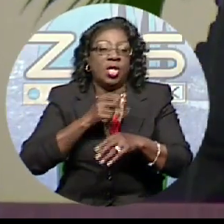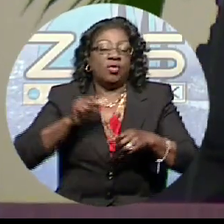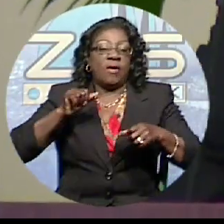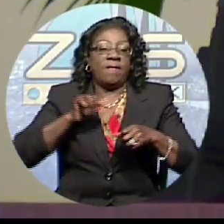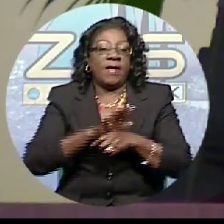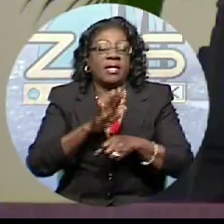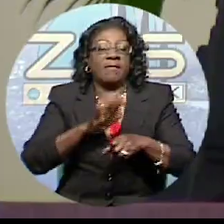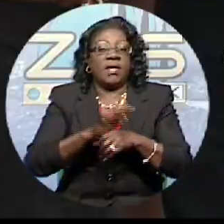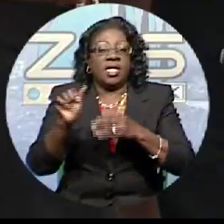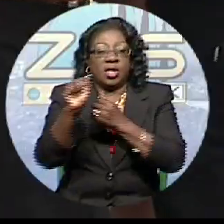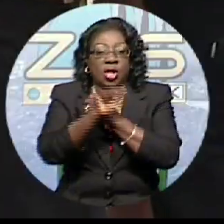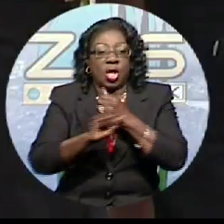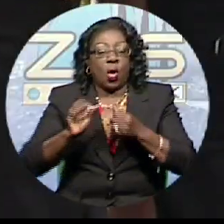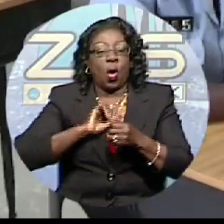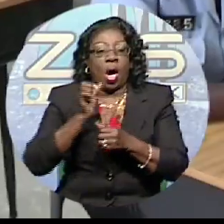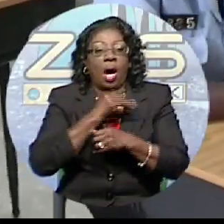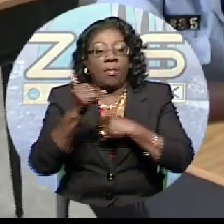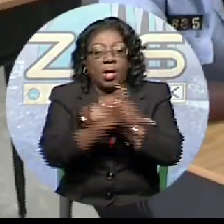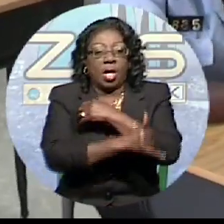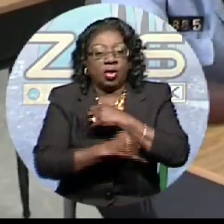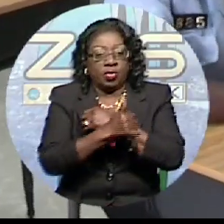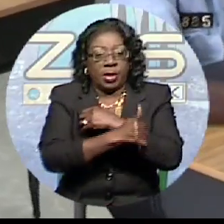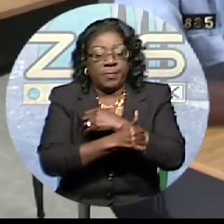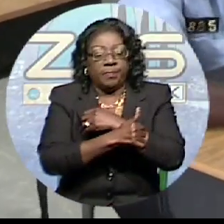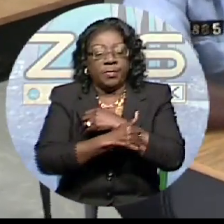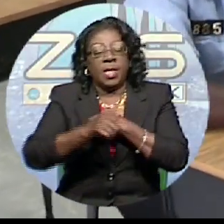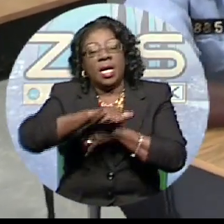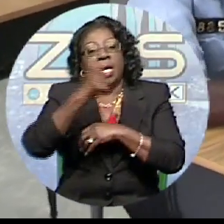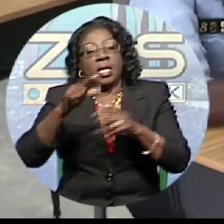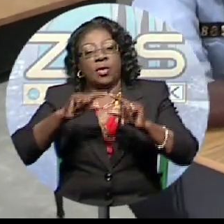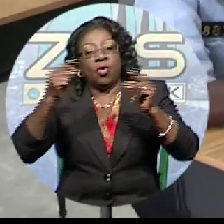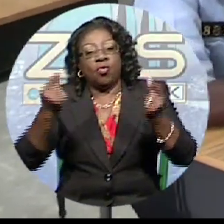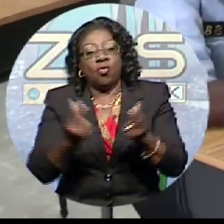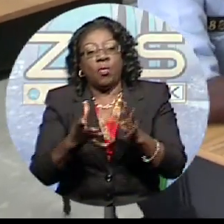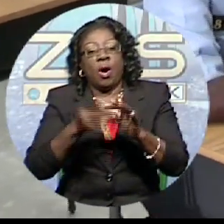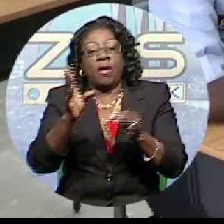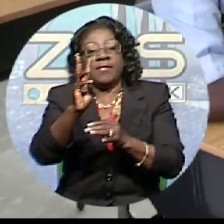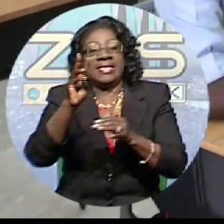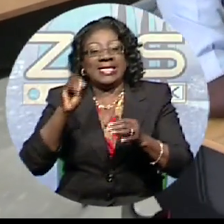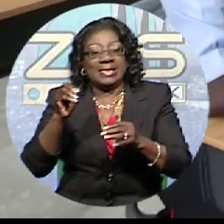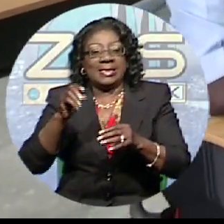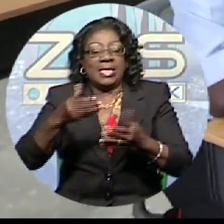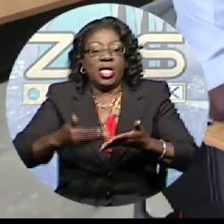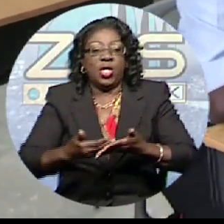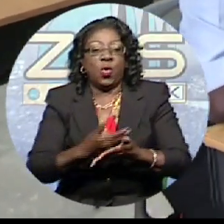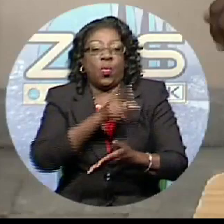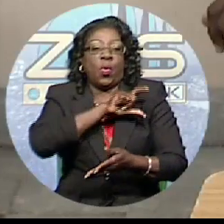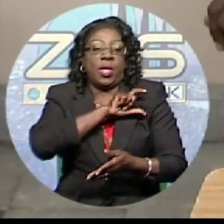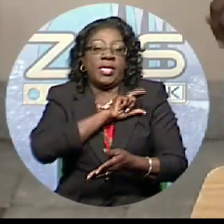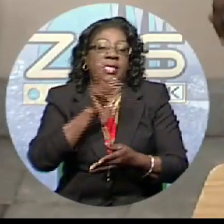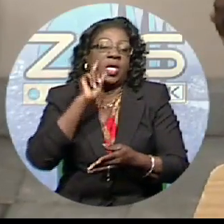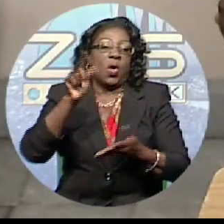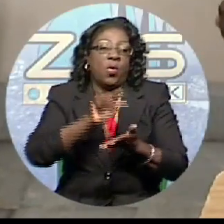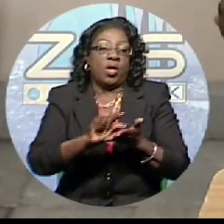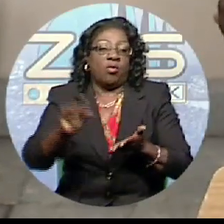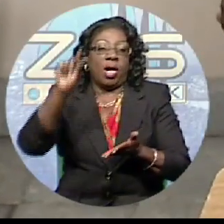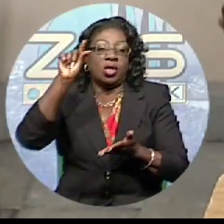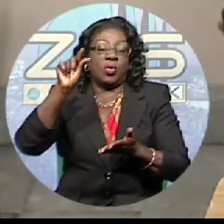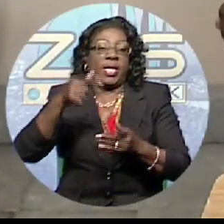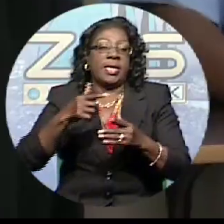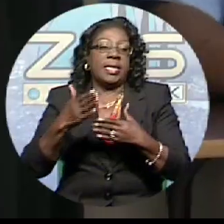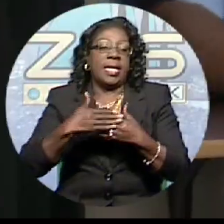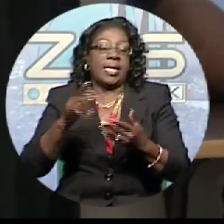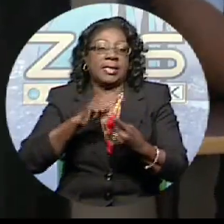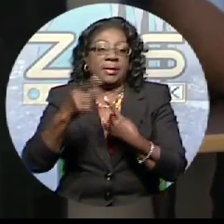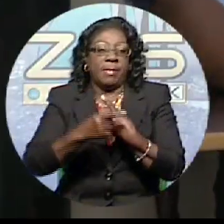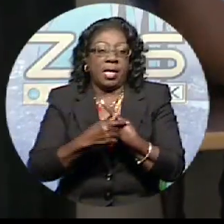secure our country. Another class of 60 police officers will graduate next month. Mr. Christie says the expectation is for the country to be safe and